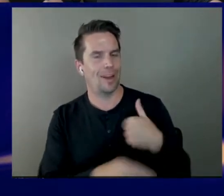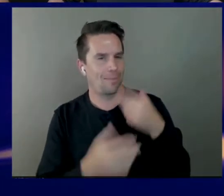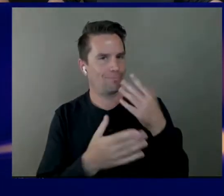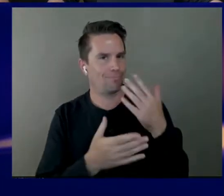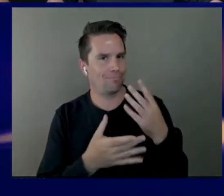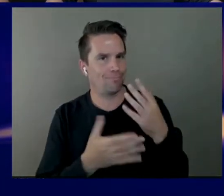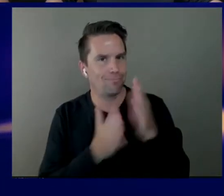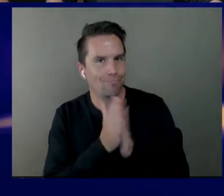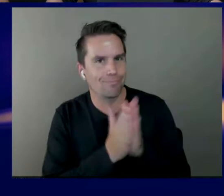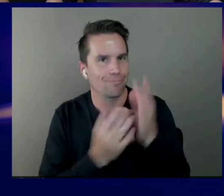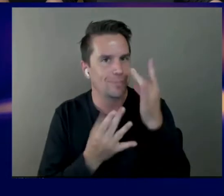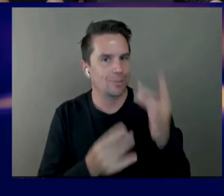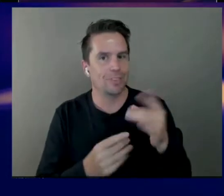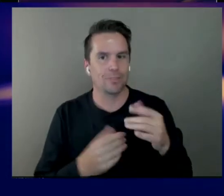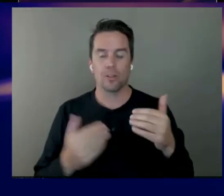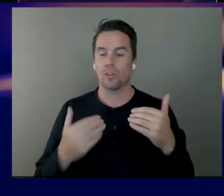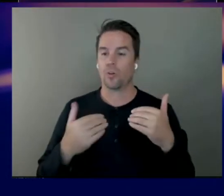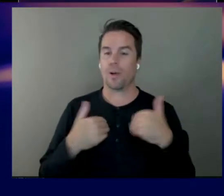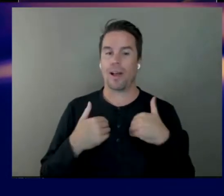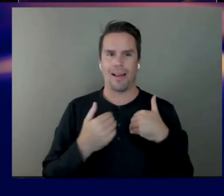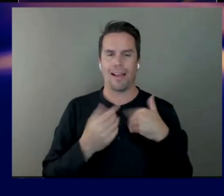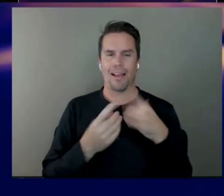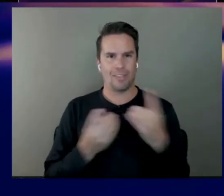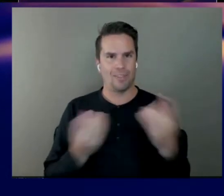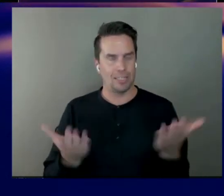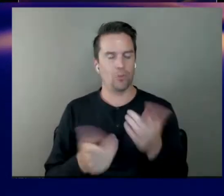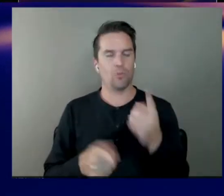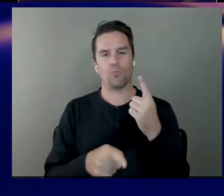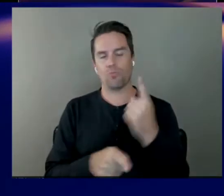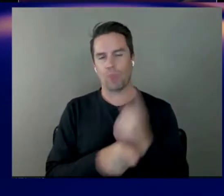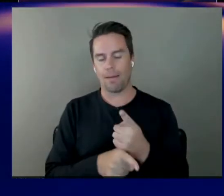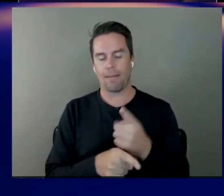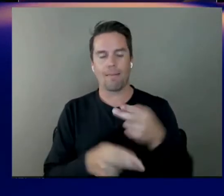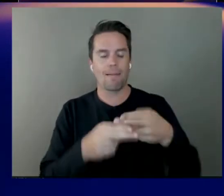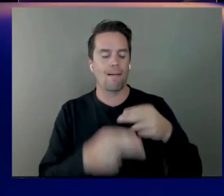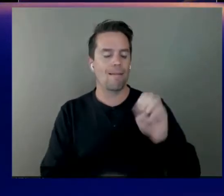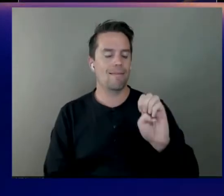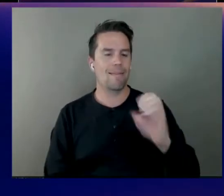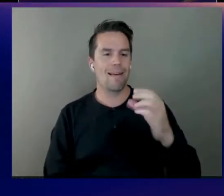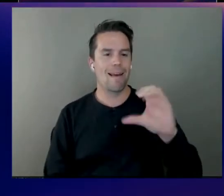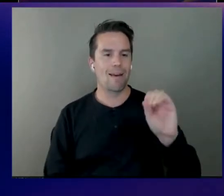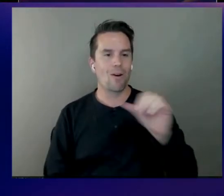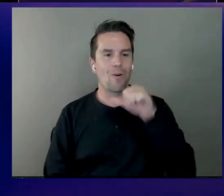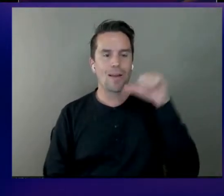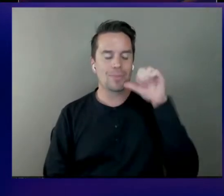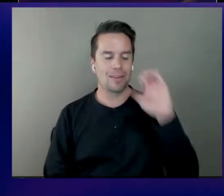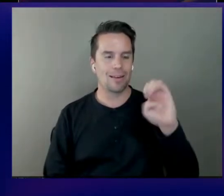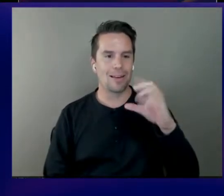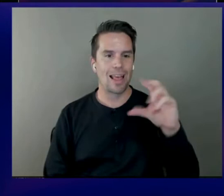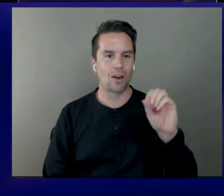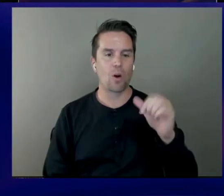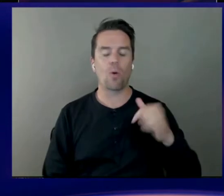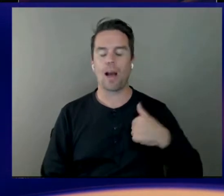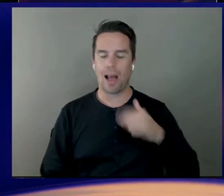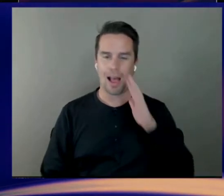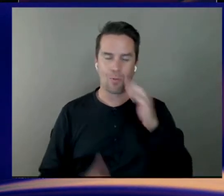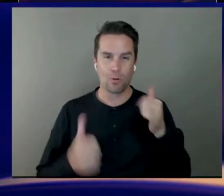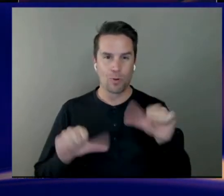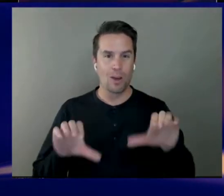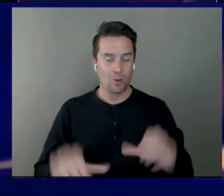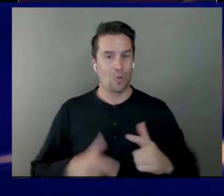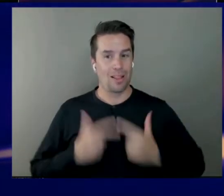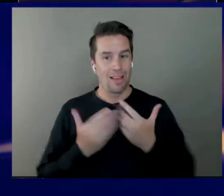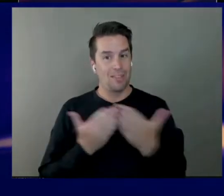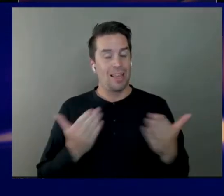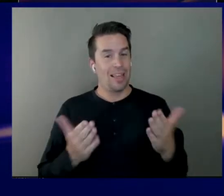have a device. It's called an Amazon Echo, and I am going to dare to do a live thing. There's a lot of background noise. We'll see,